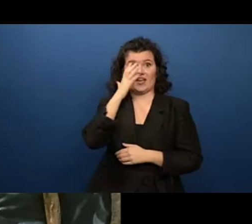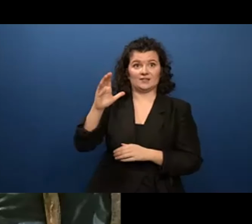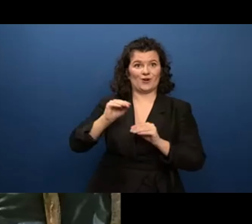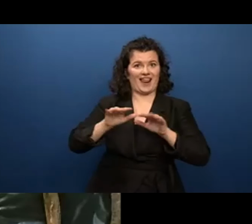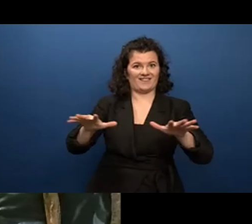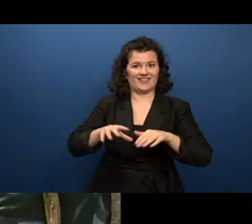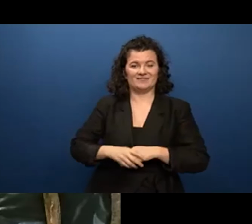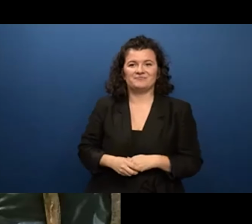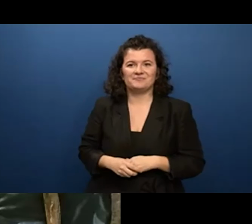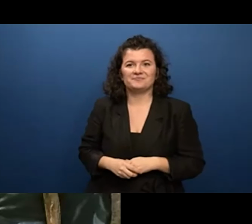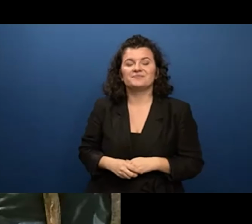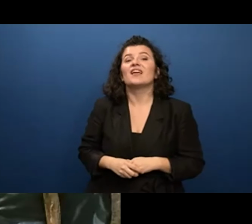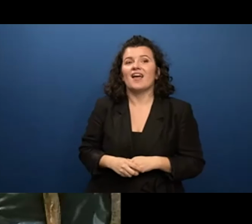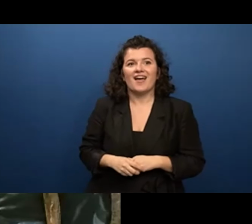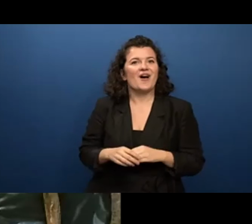Welcome everybody